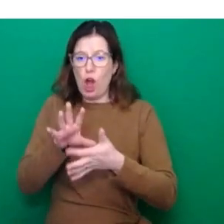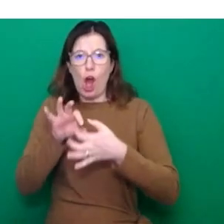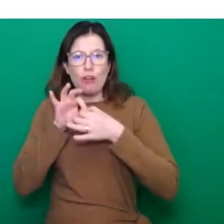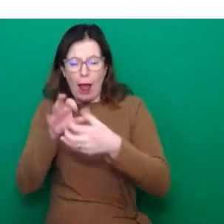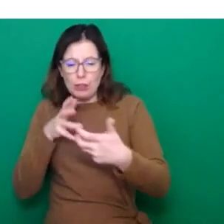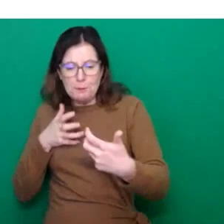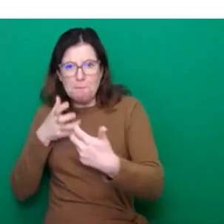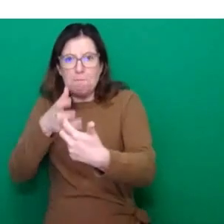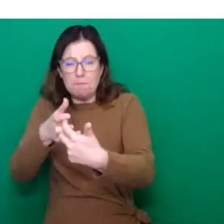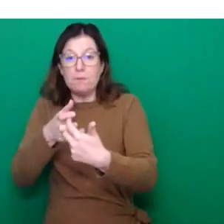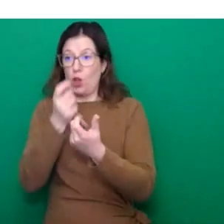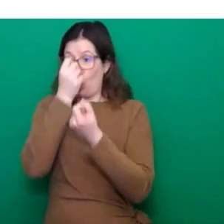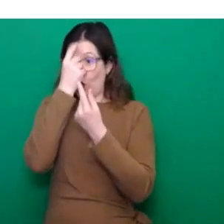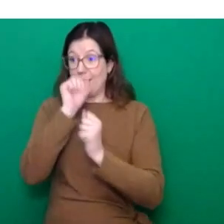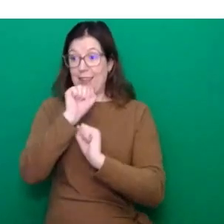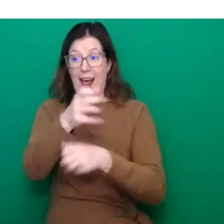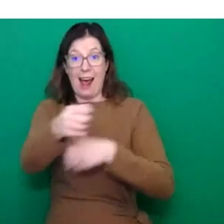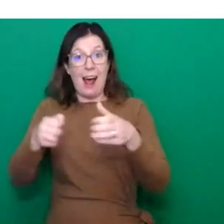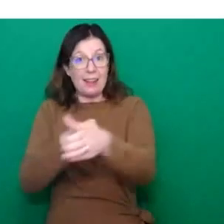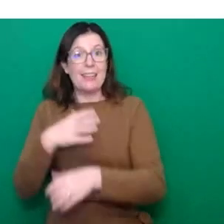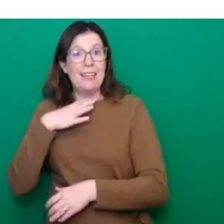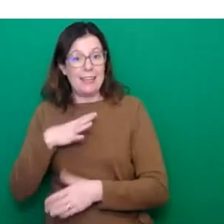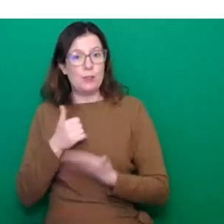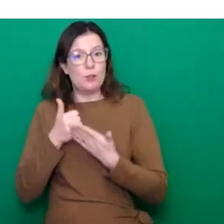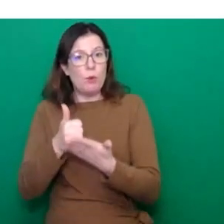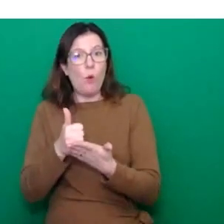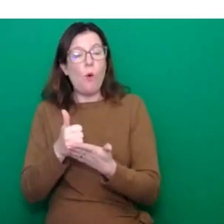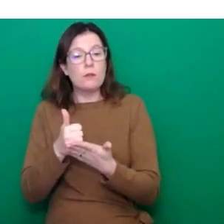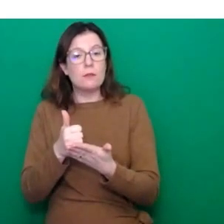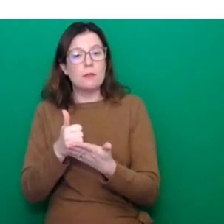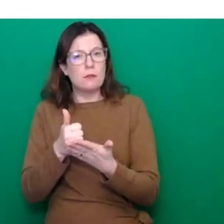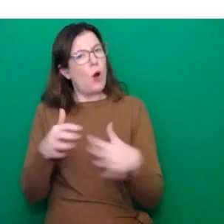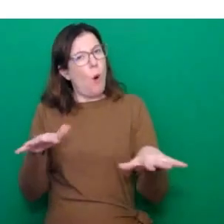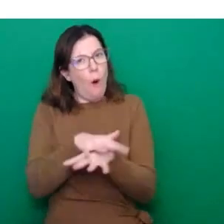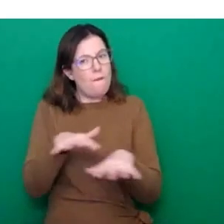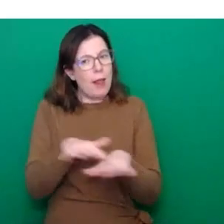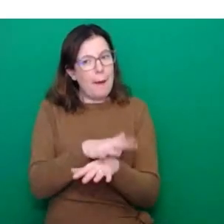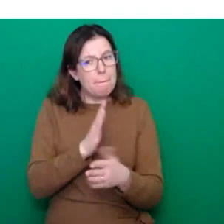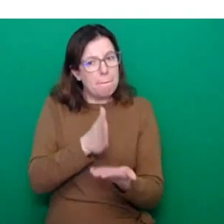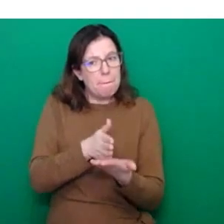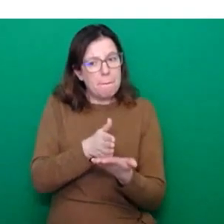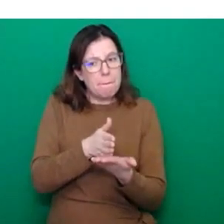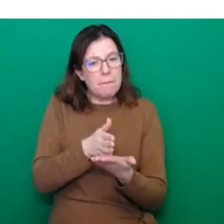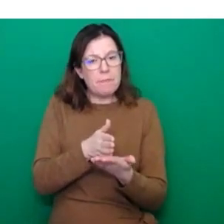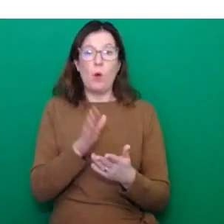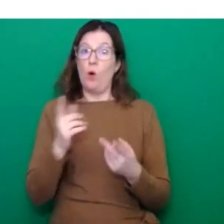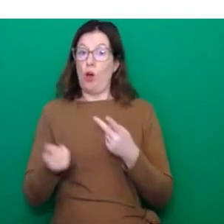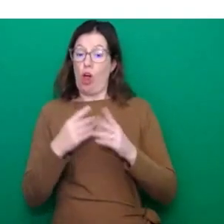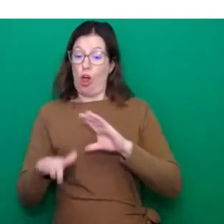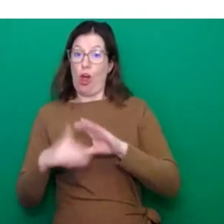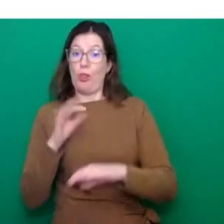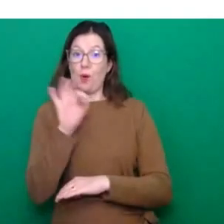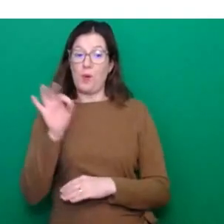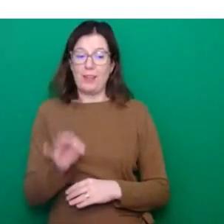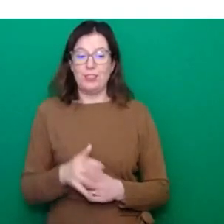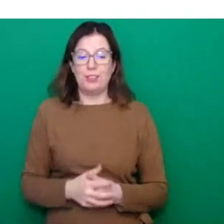and understand what their needs are and how you can support them, probably a lot of overlap there. We've had another question come